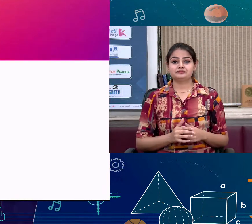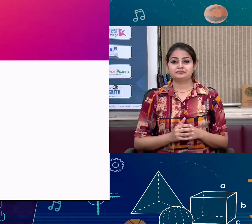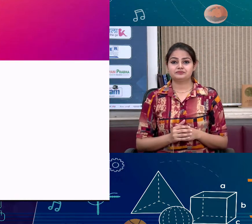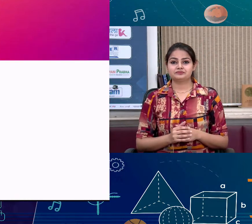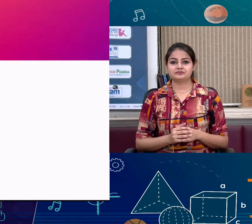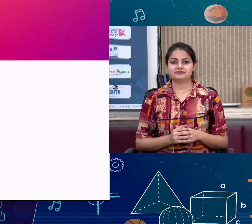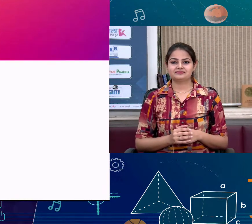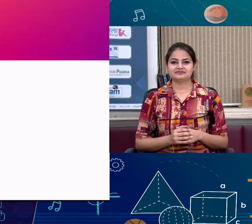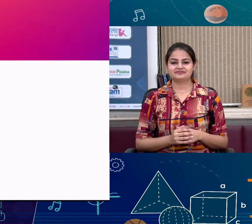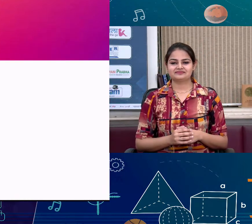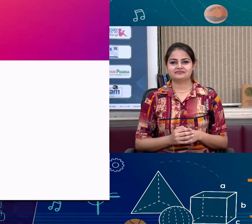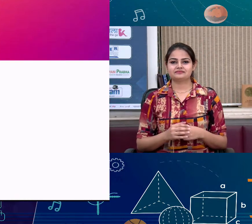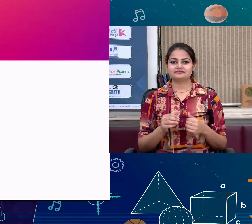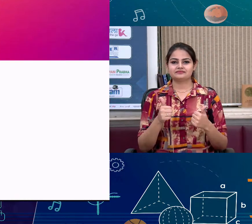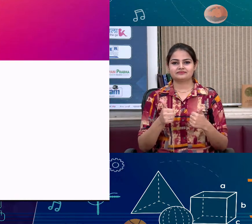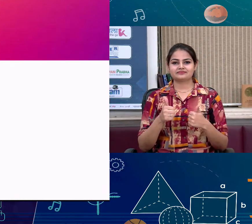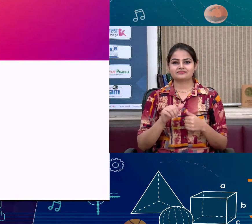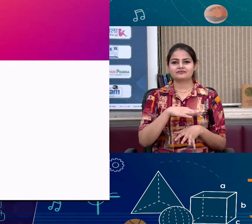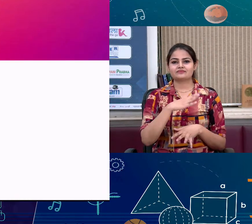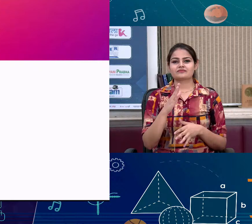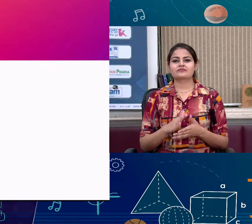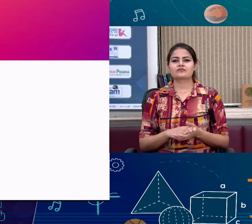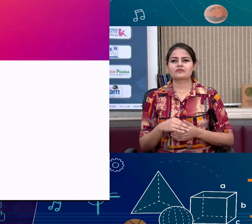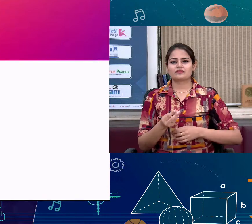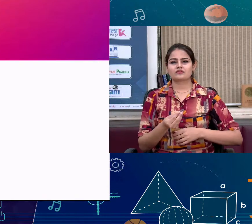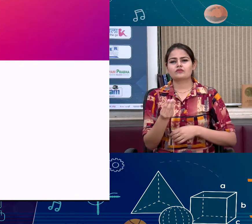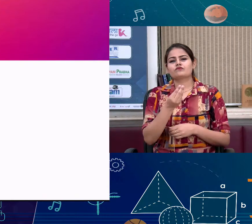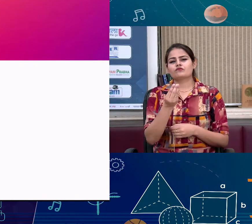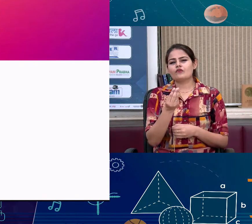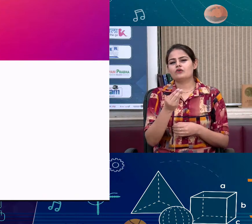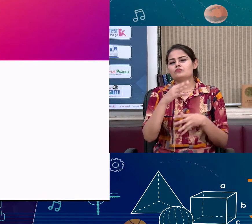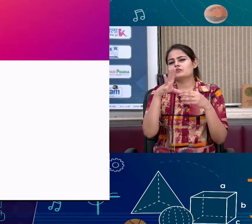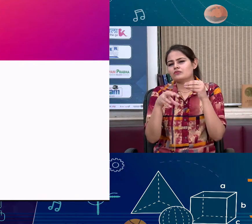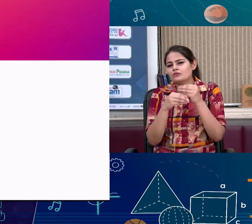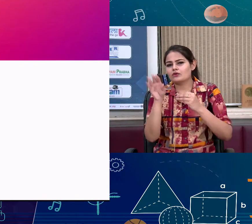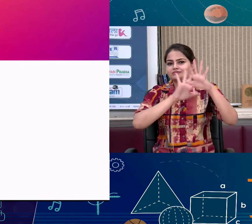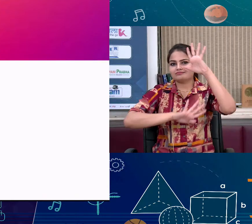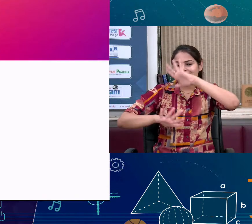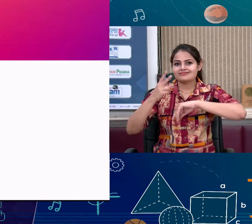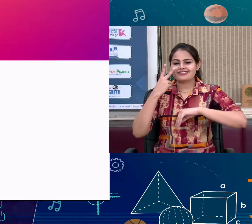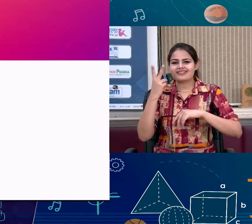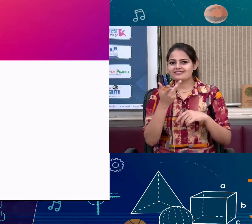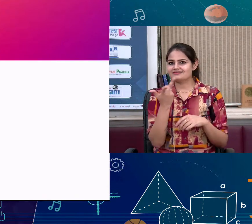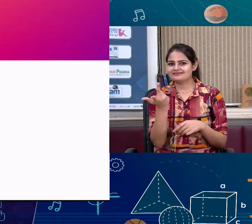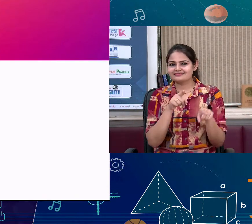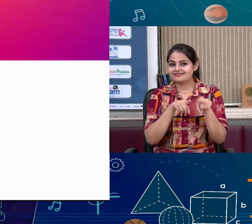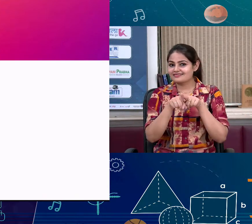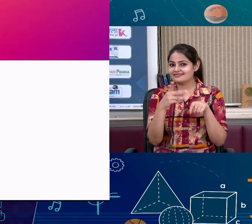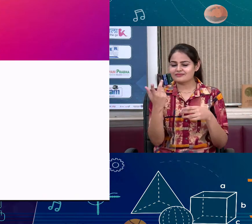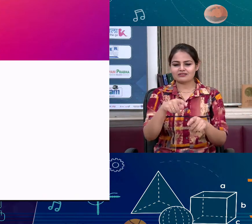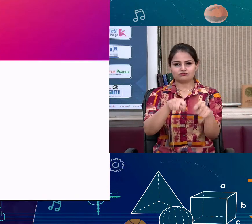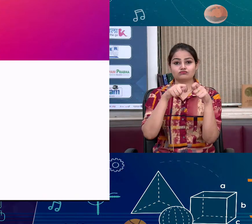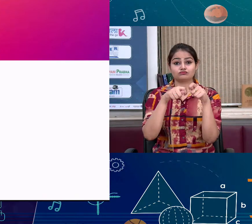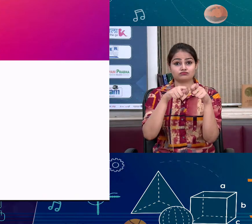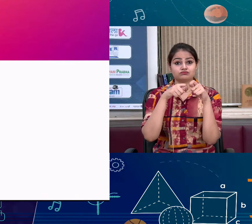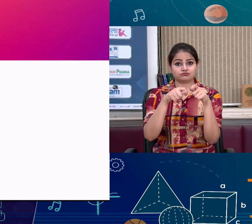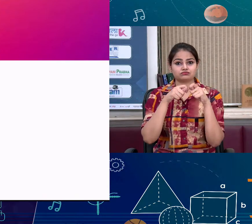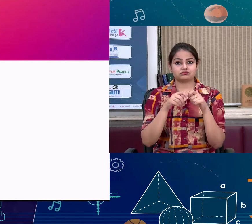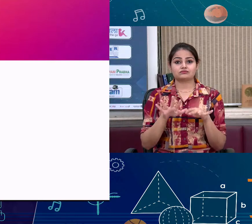All right. Let's look at the few more characters. The horse. The duck.